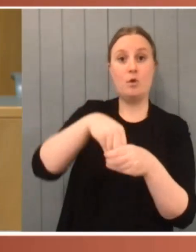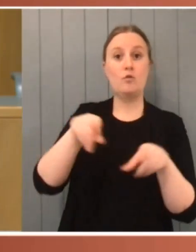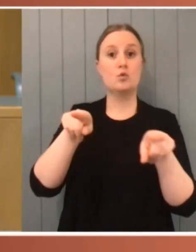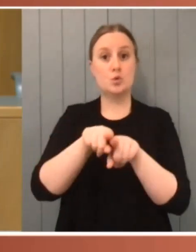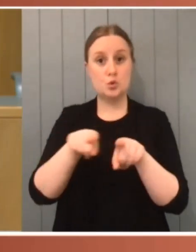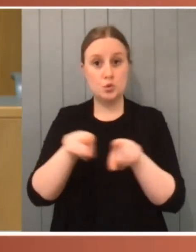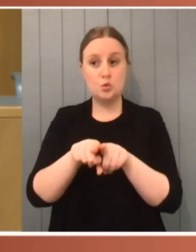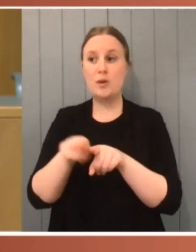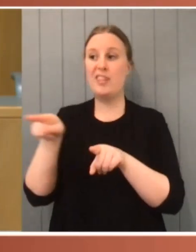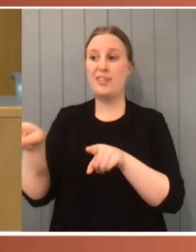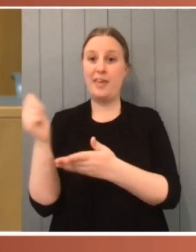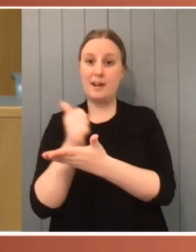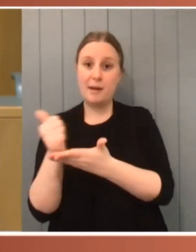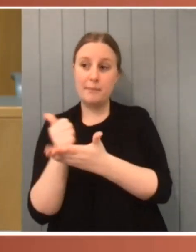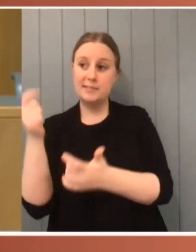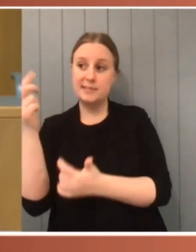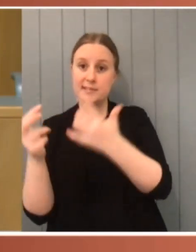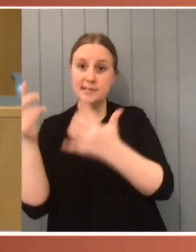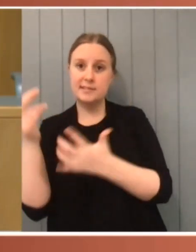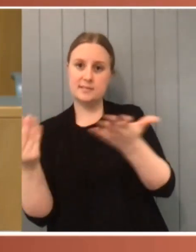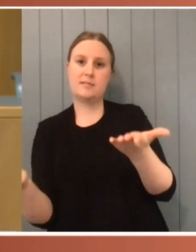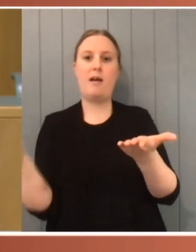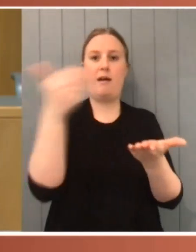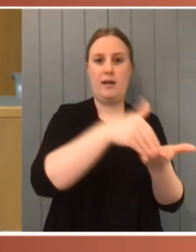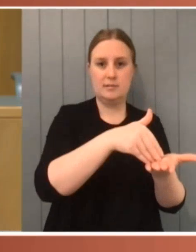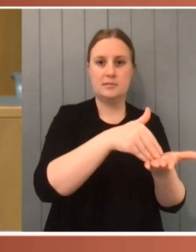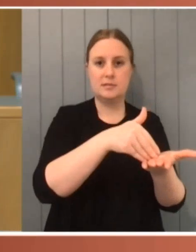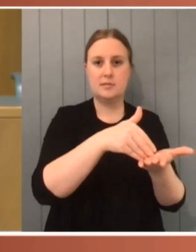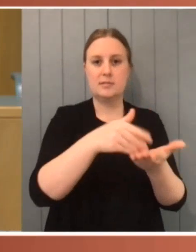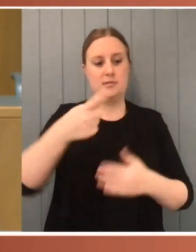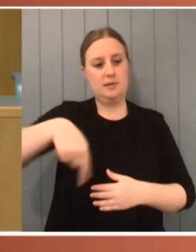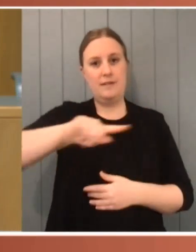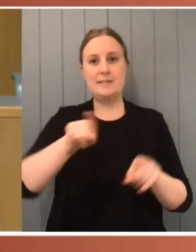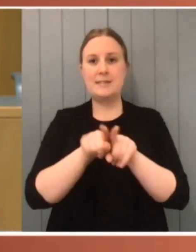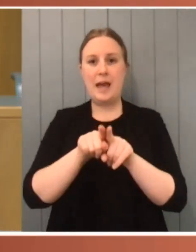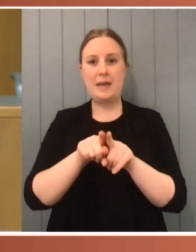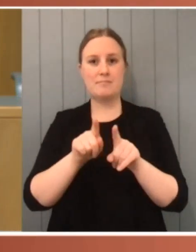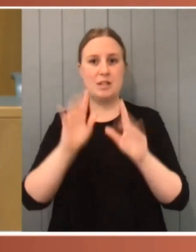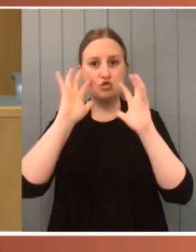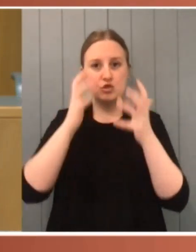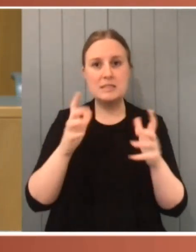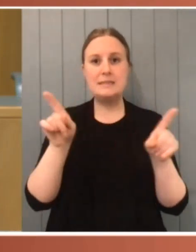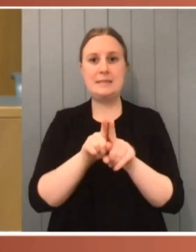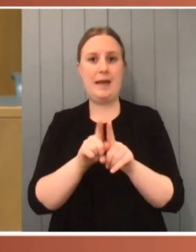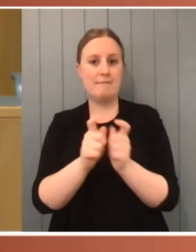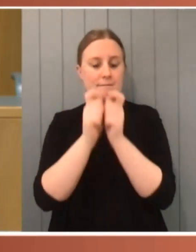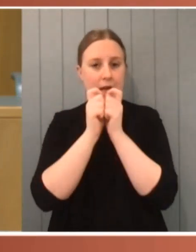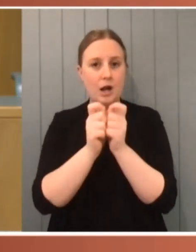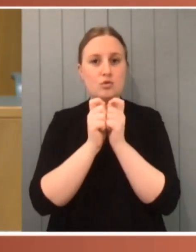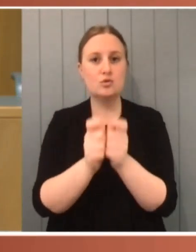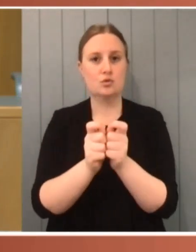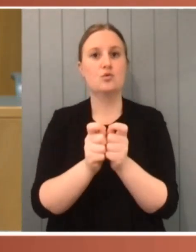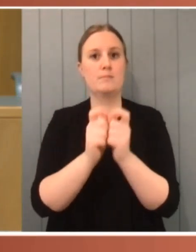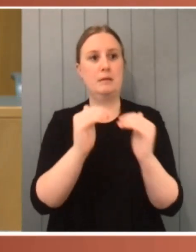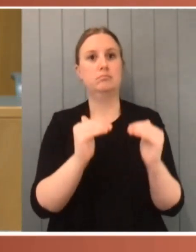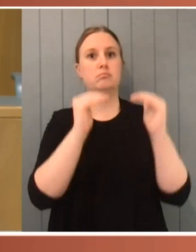vote advancing the same interests and values, and that will create a critical mass which will have an influence on the representatives,